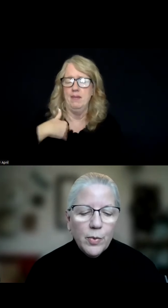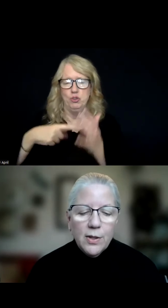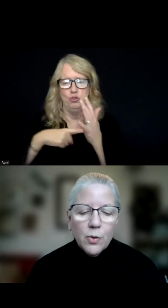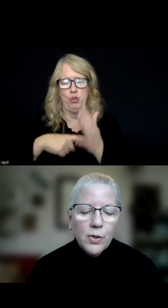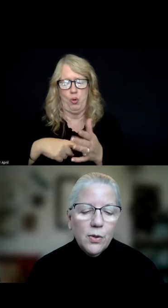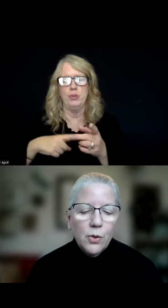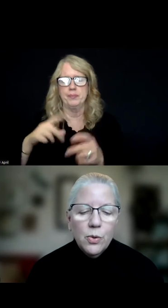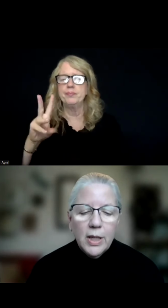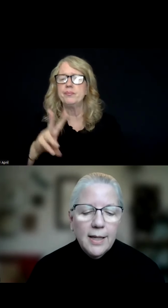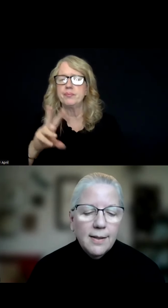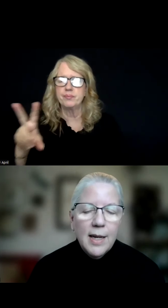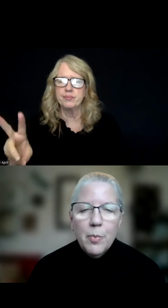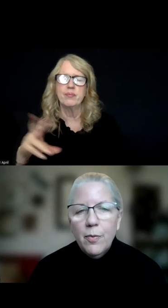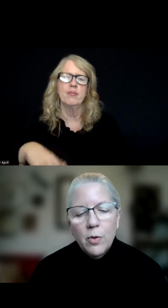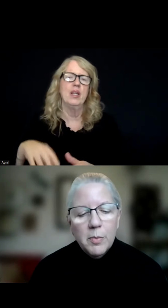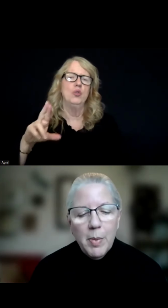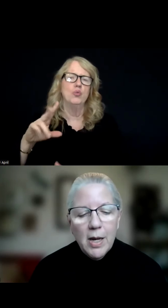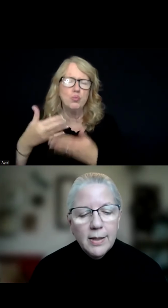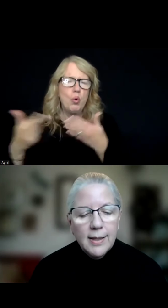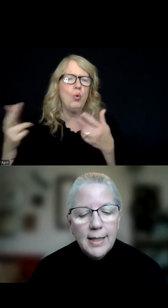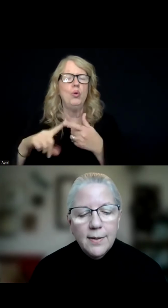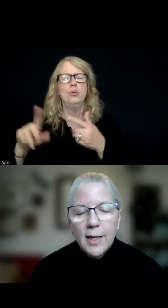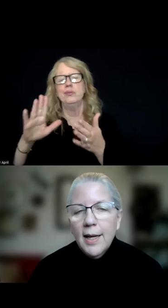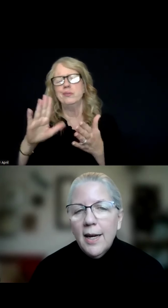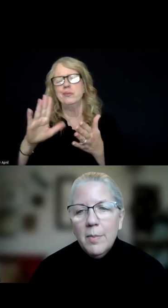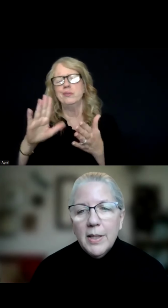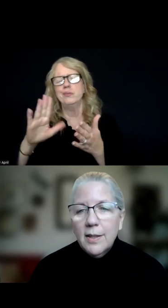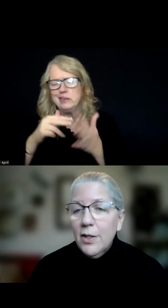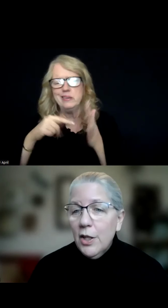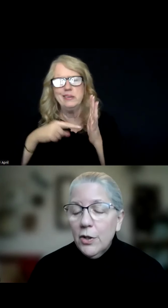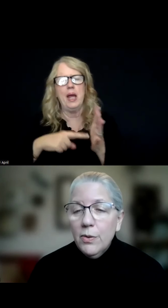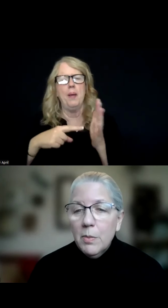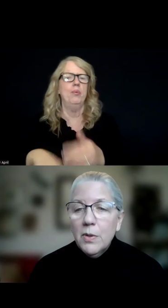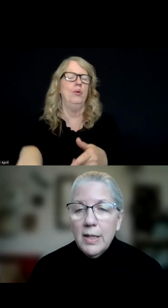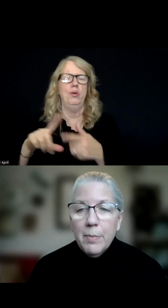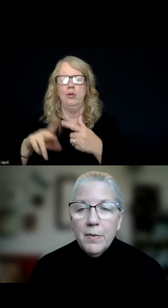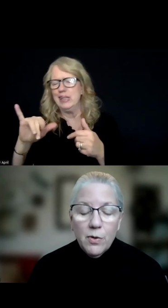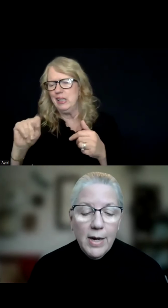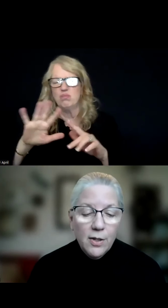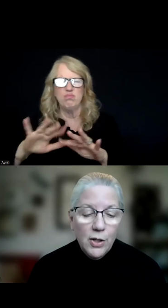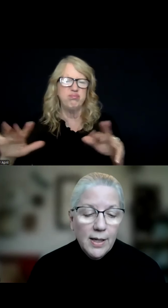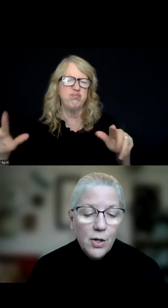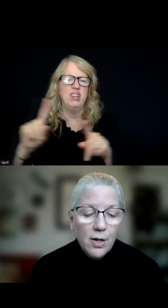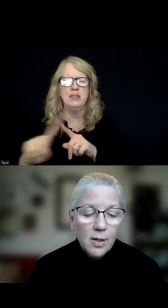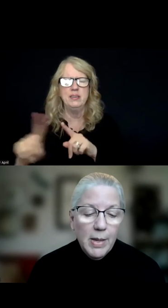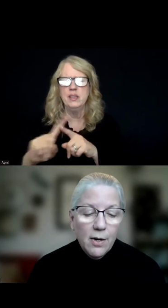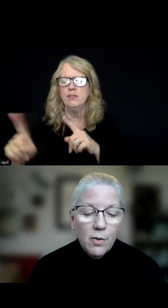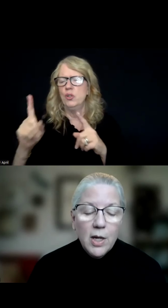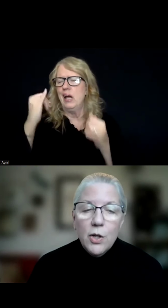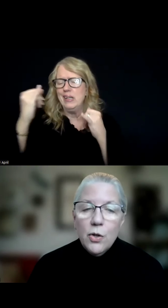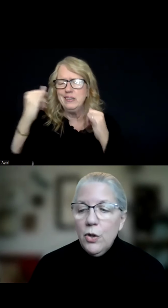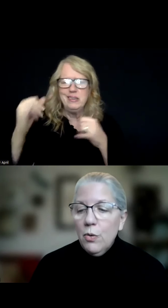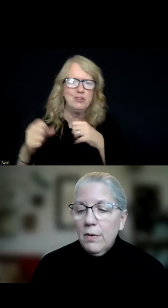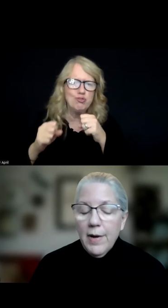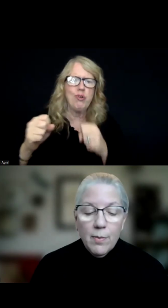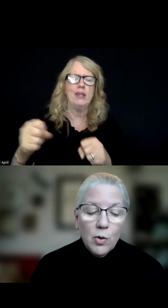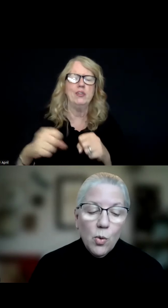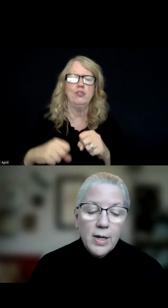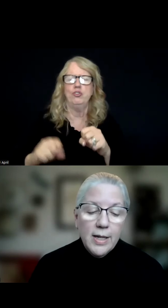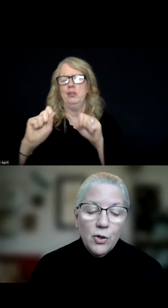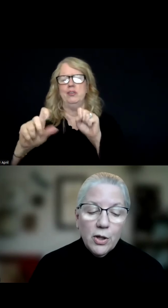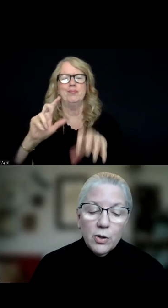website are resources, toolkits, sample forms, policies. It's going to include some of those adaptive strategies I talked about. You can